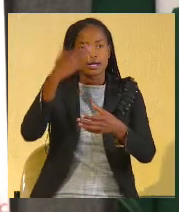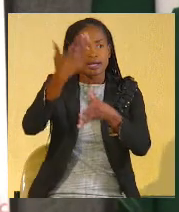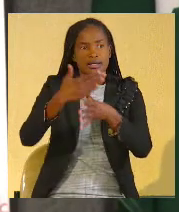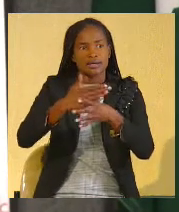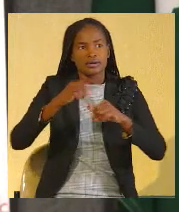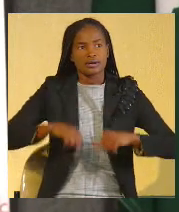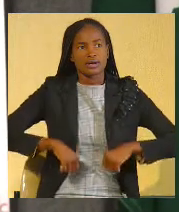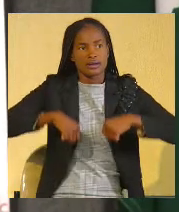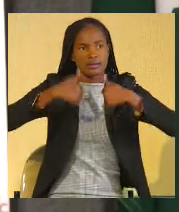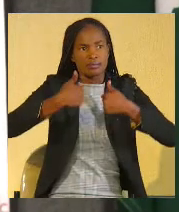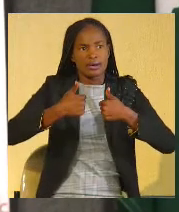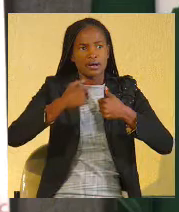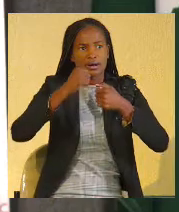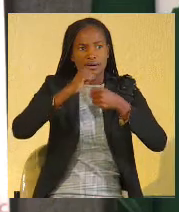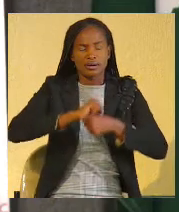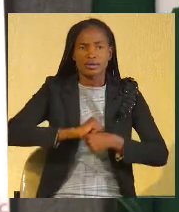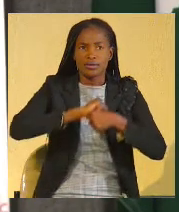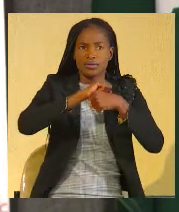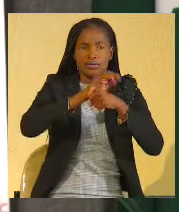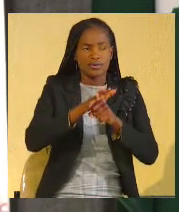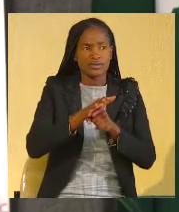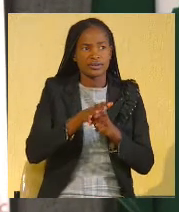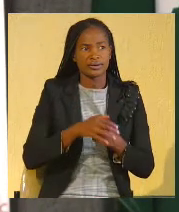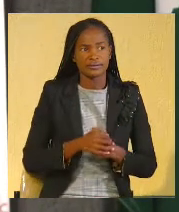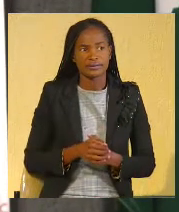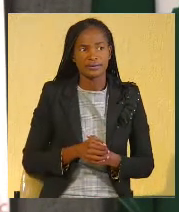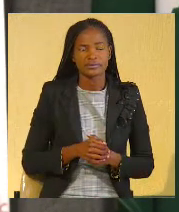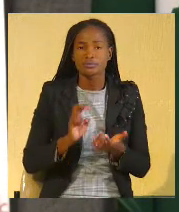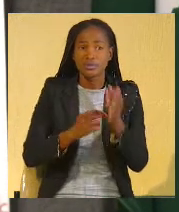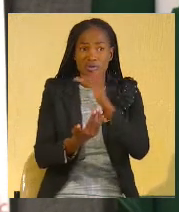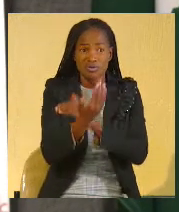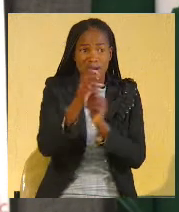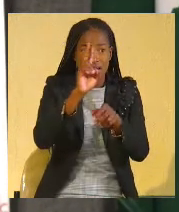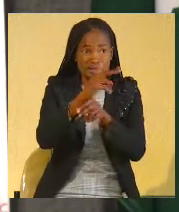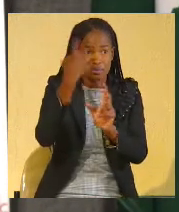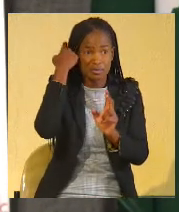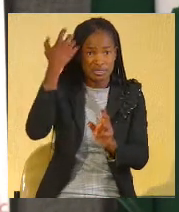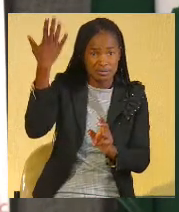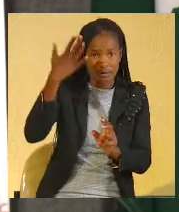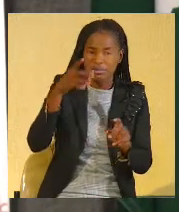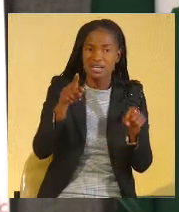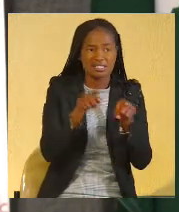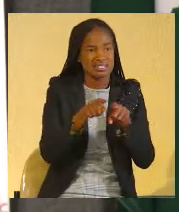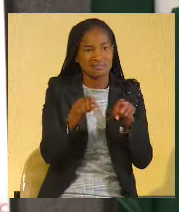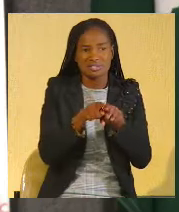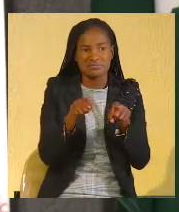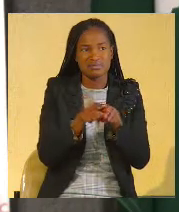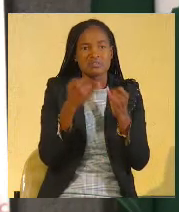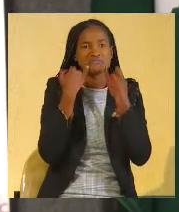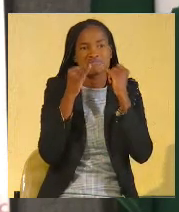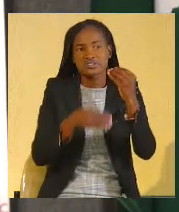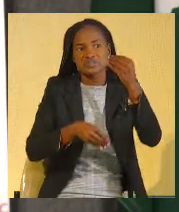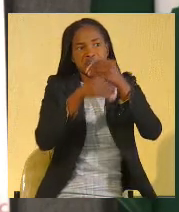far as COVID-19 is concerned. So the status quo remains as per briefing which was given this